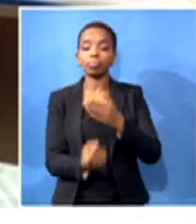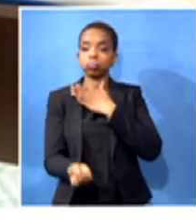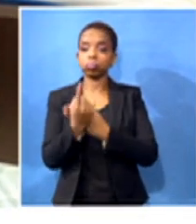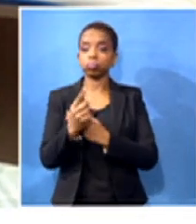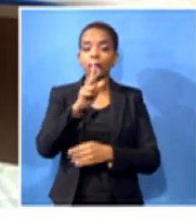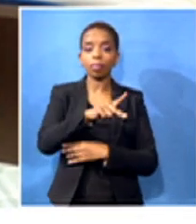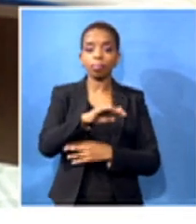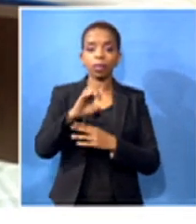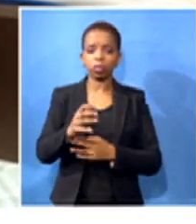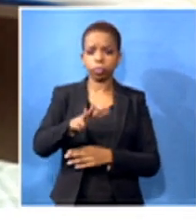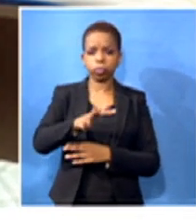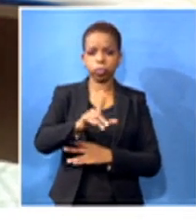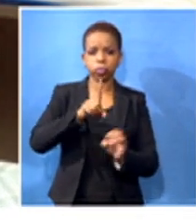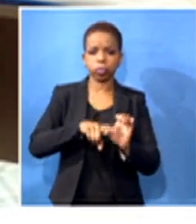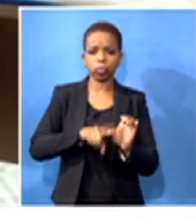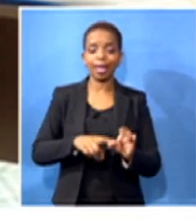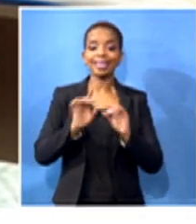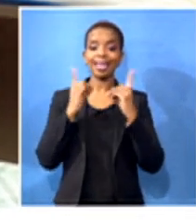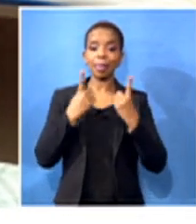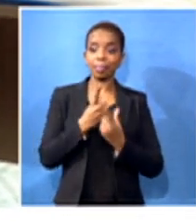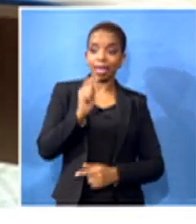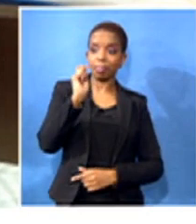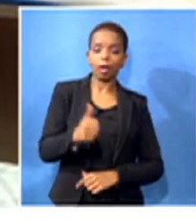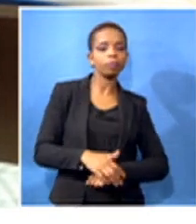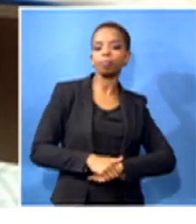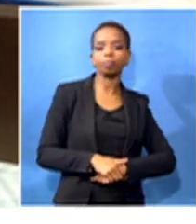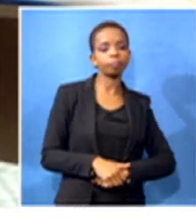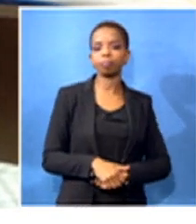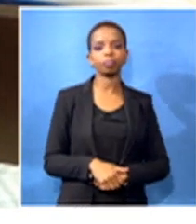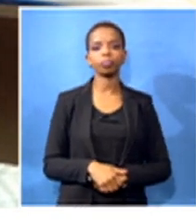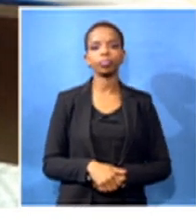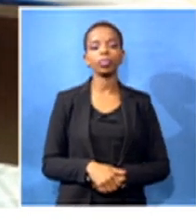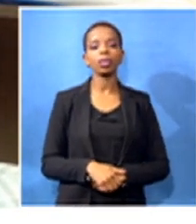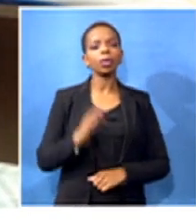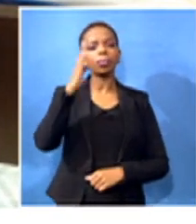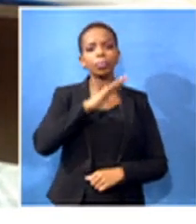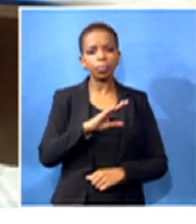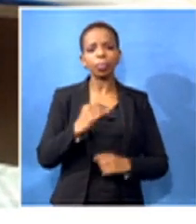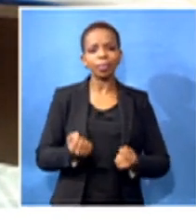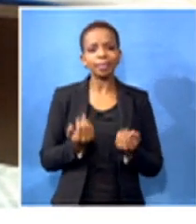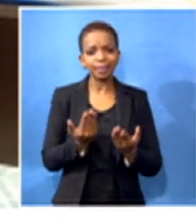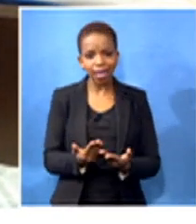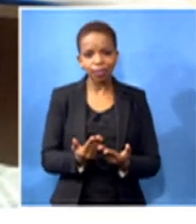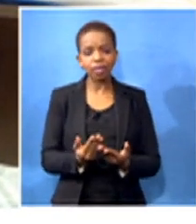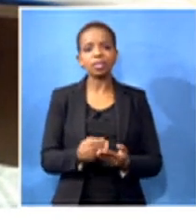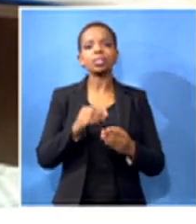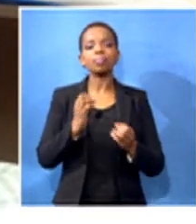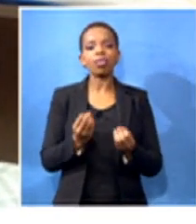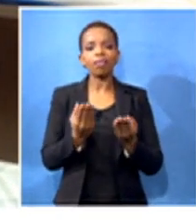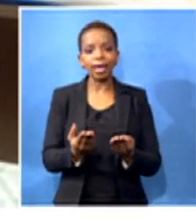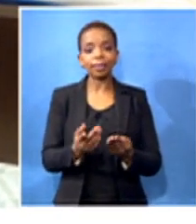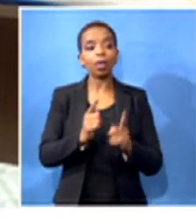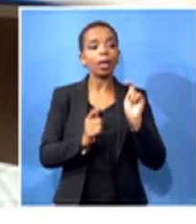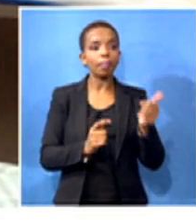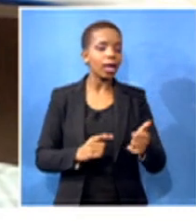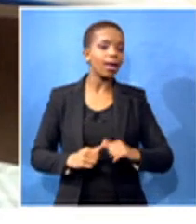will not be paying as a department. In fact, there is no service provider that will be paid until we get a final report from the Department of Health. And